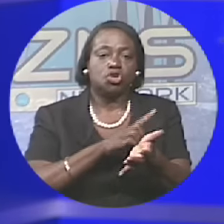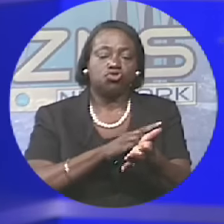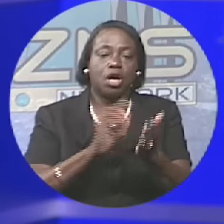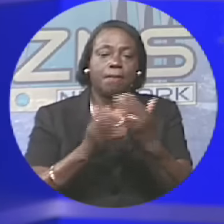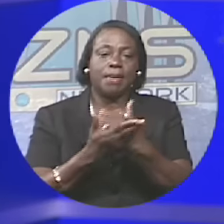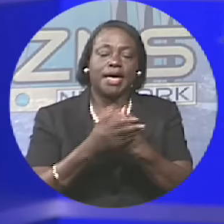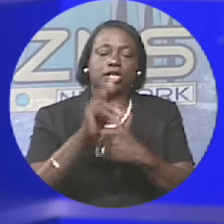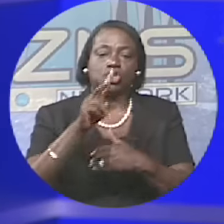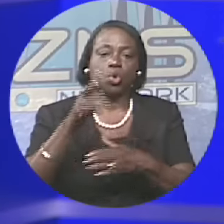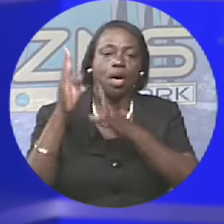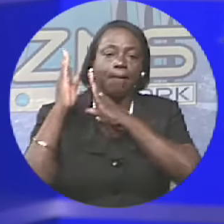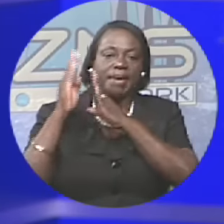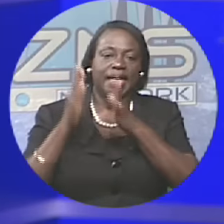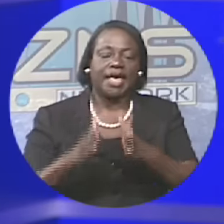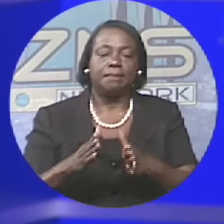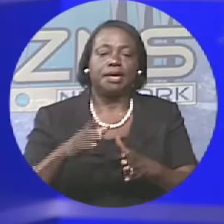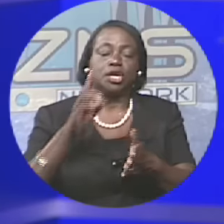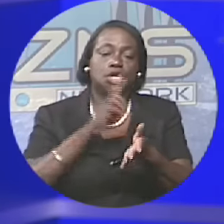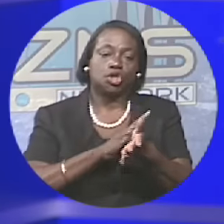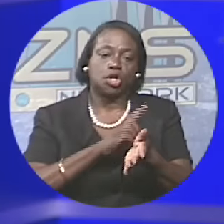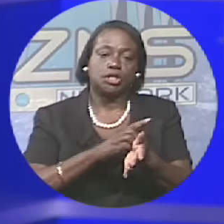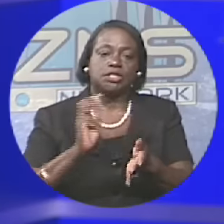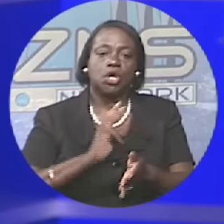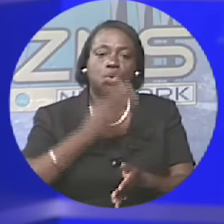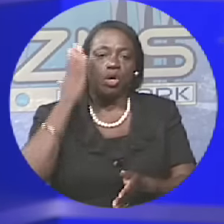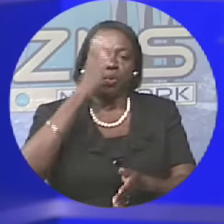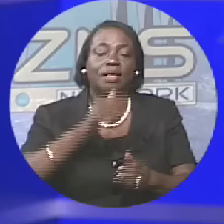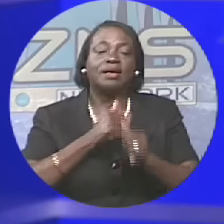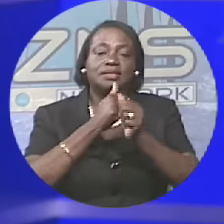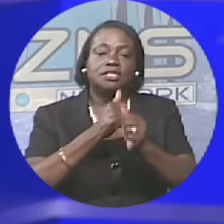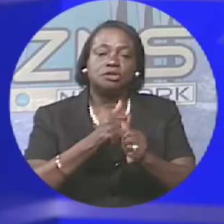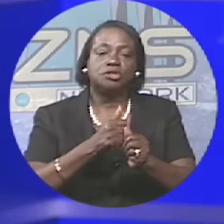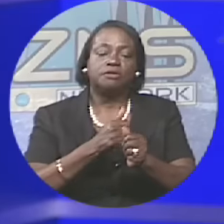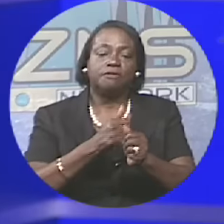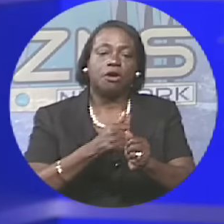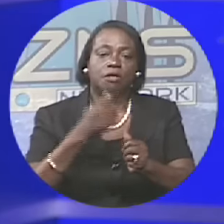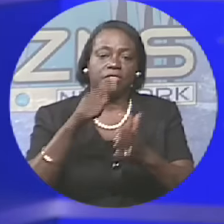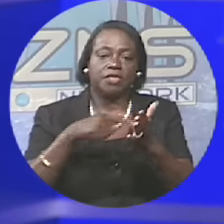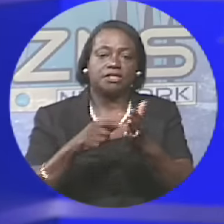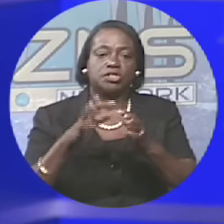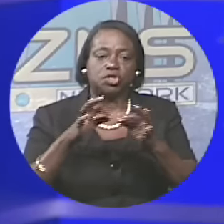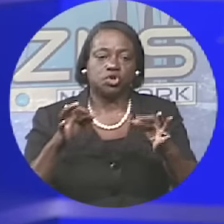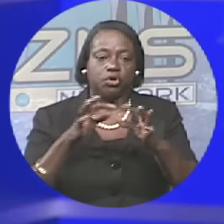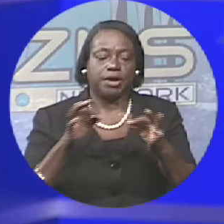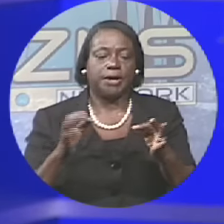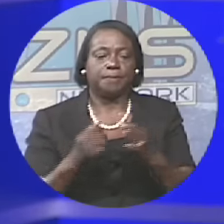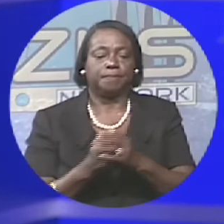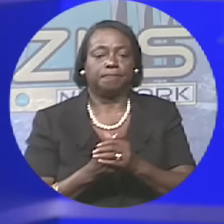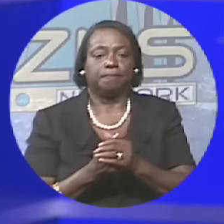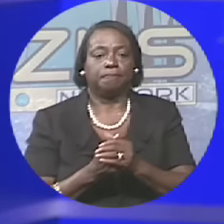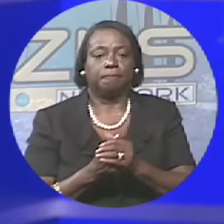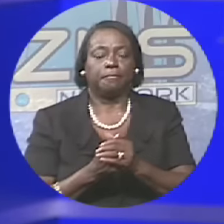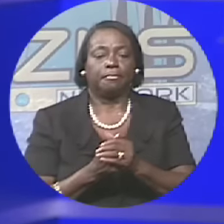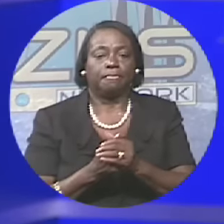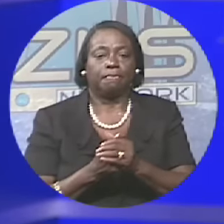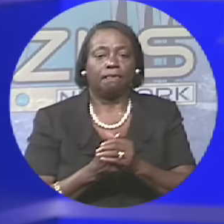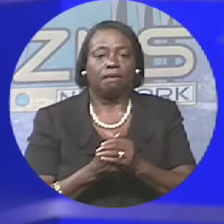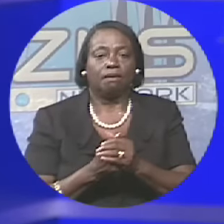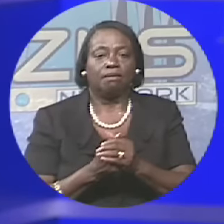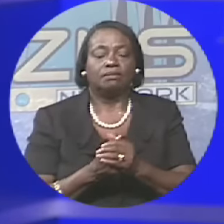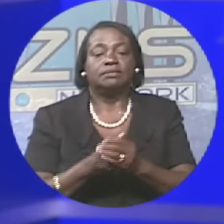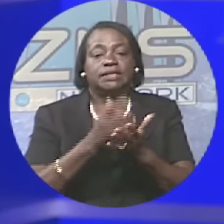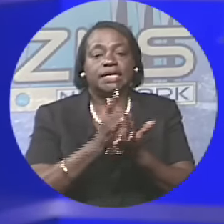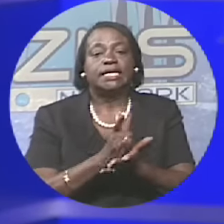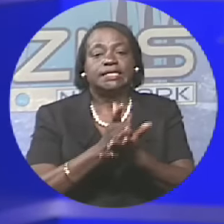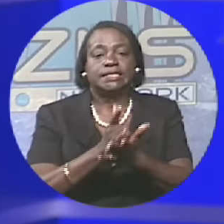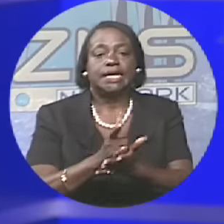Bahamian doctors. We'll continue to follow this story and bring you the latest as it develops. From track, we move to sailing. The Bull